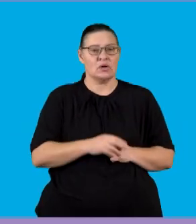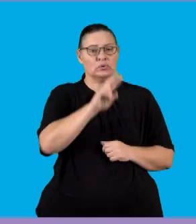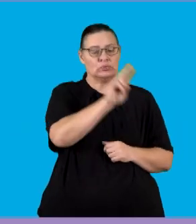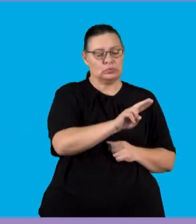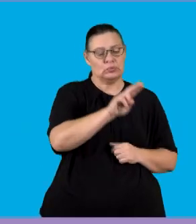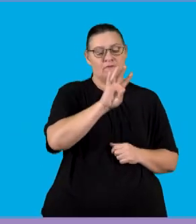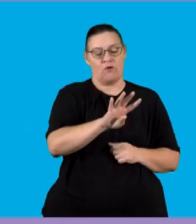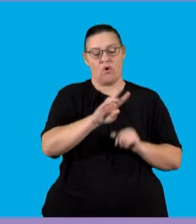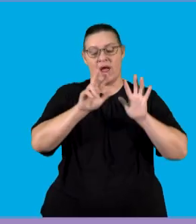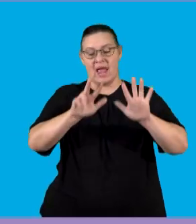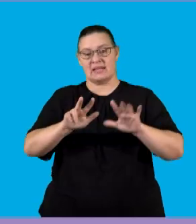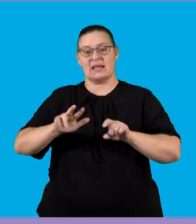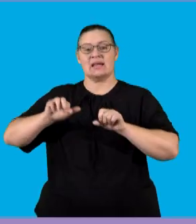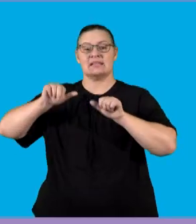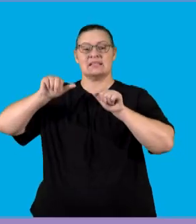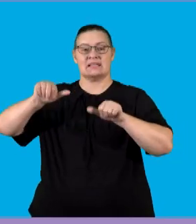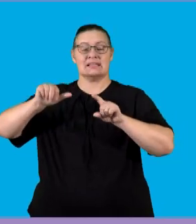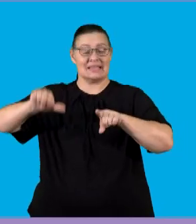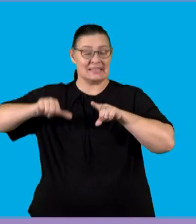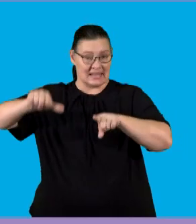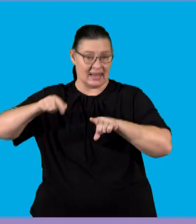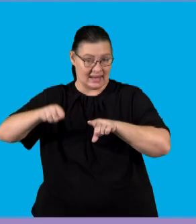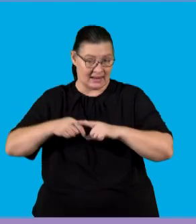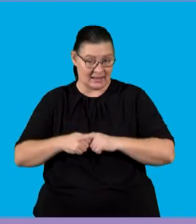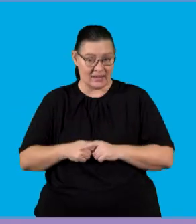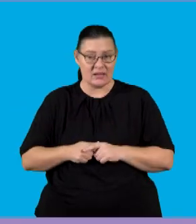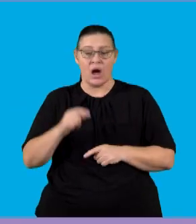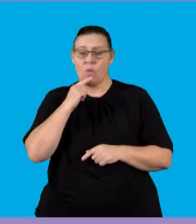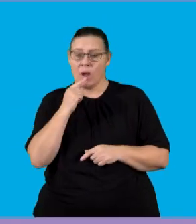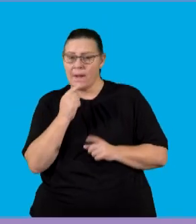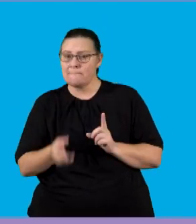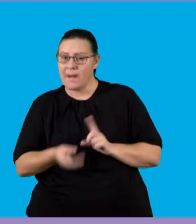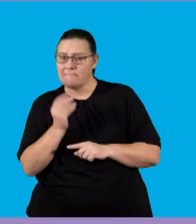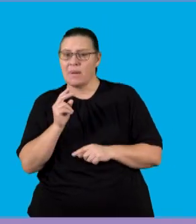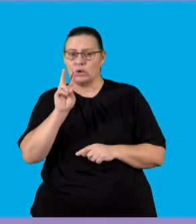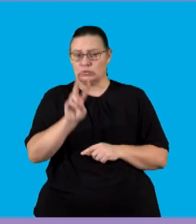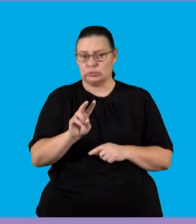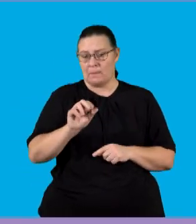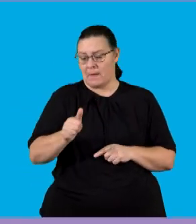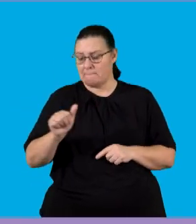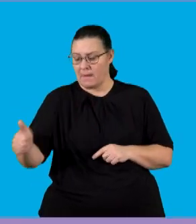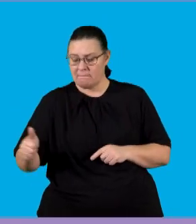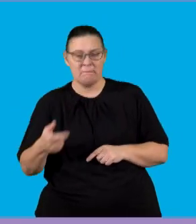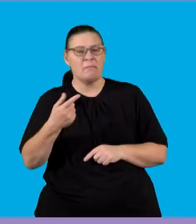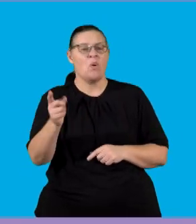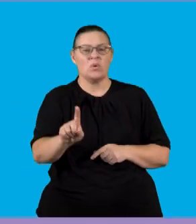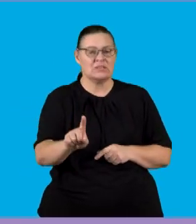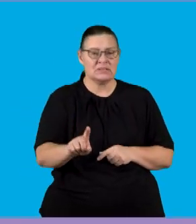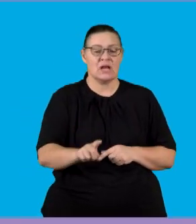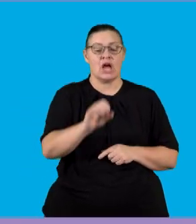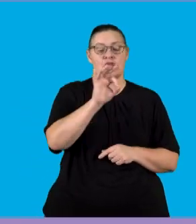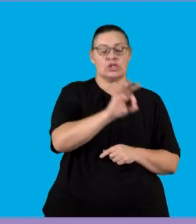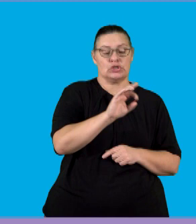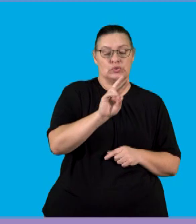lesson, and that is our 2, 4, 8 and 16. We did find the next two terms, and those